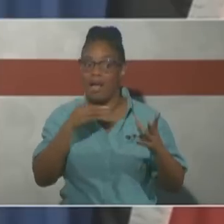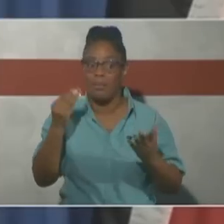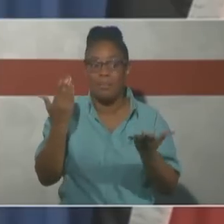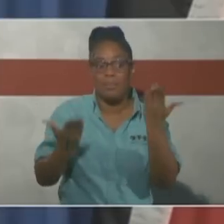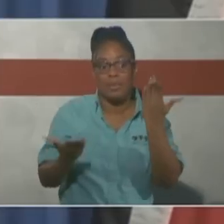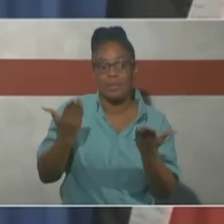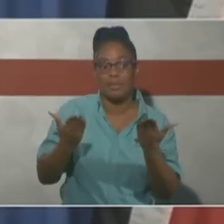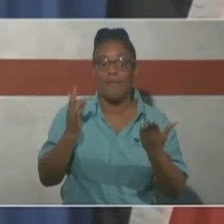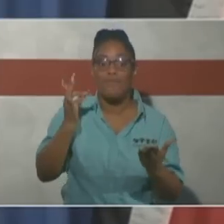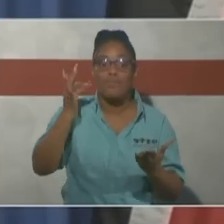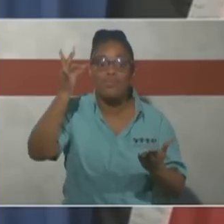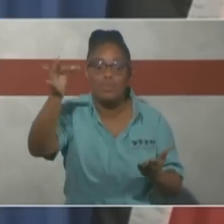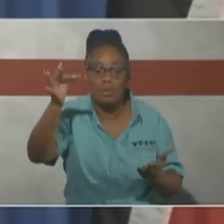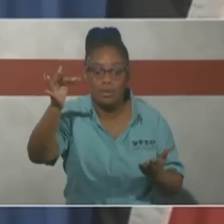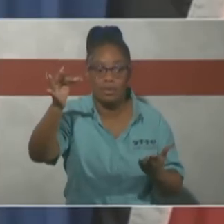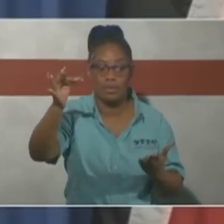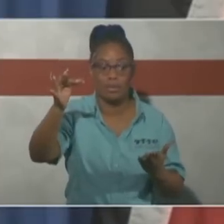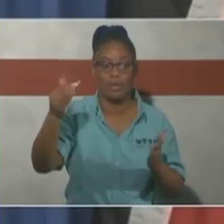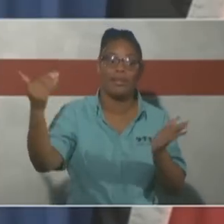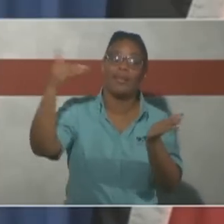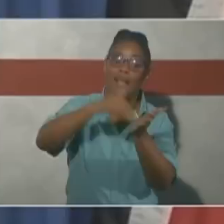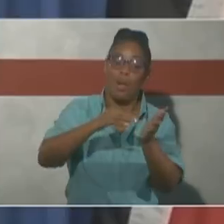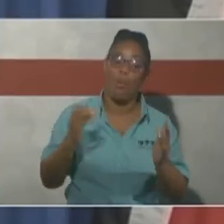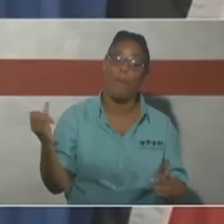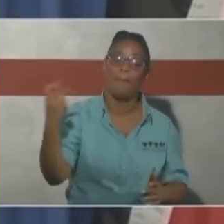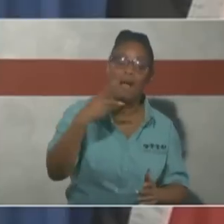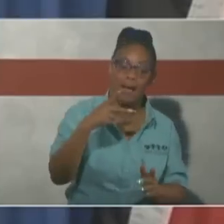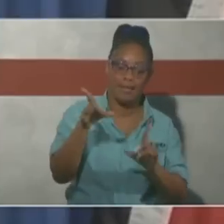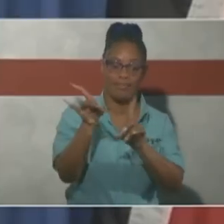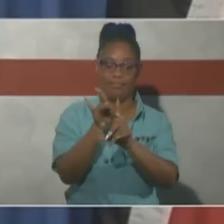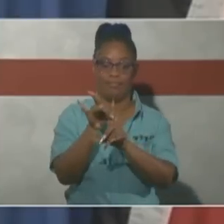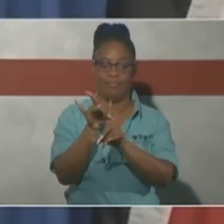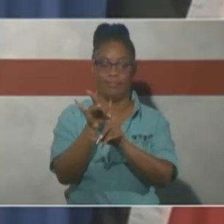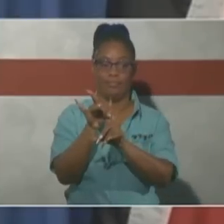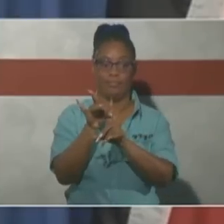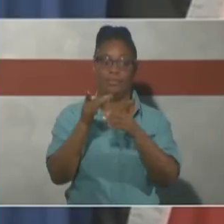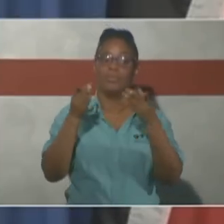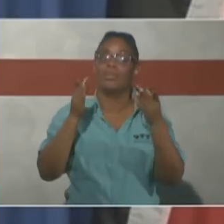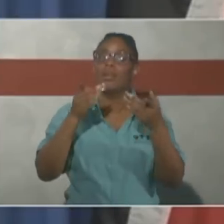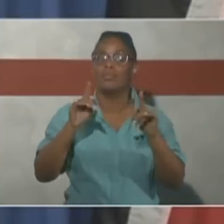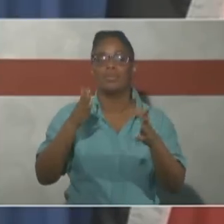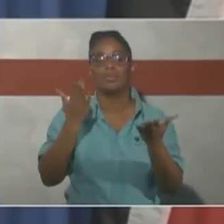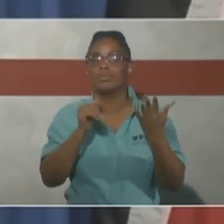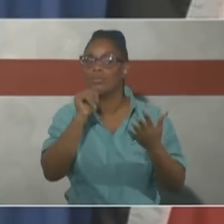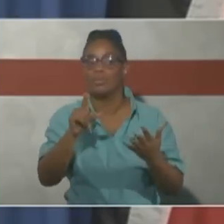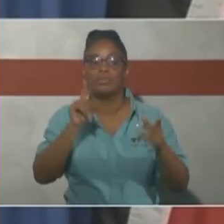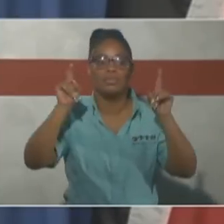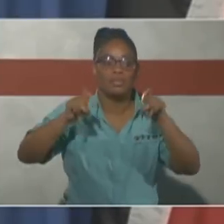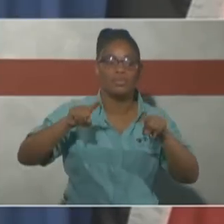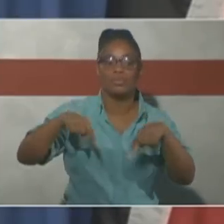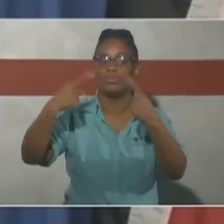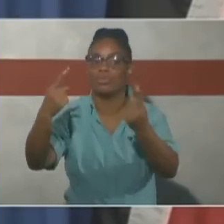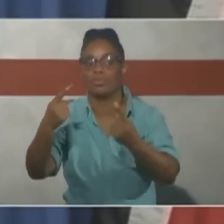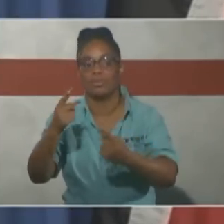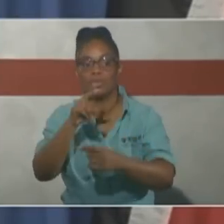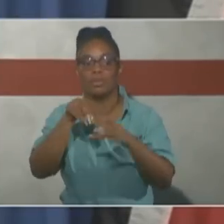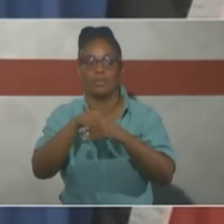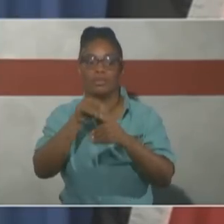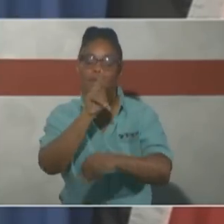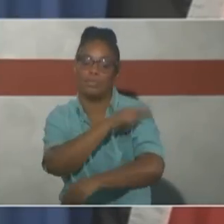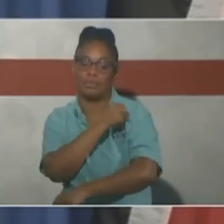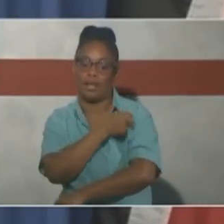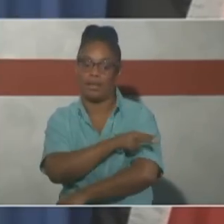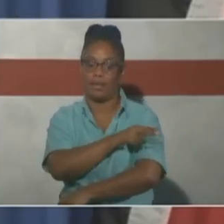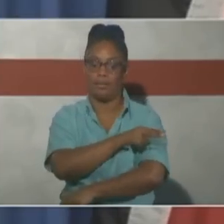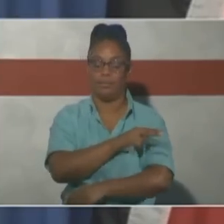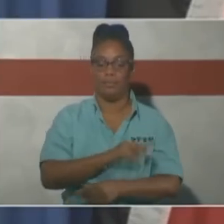of requirement for healthcare delivery to you. Many people, as we have seen, would have been